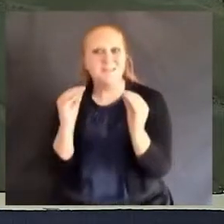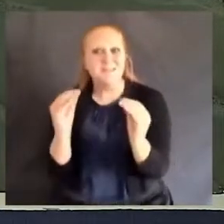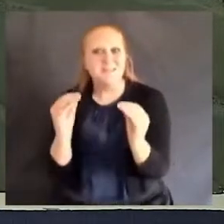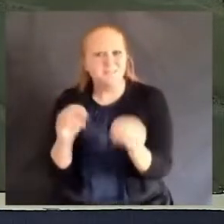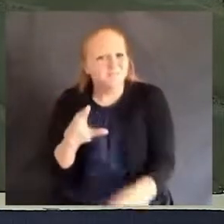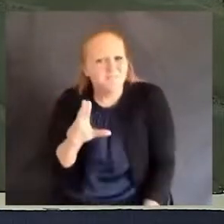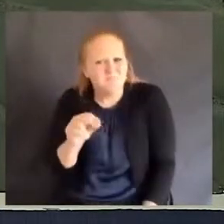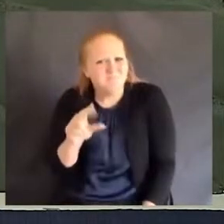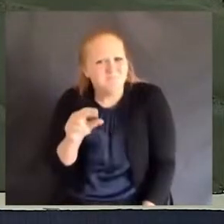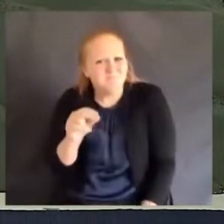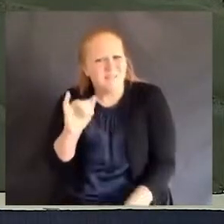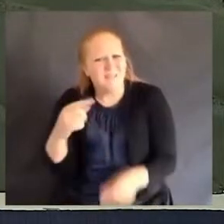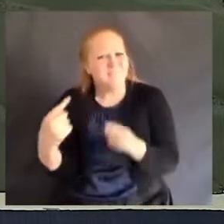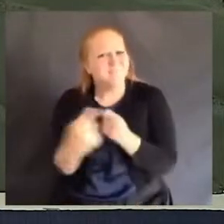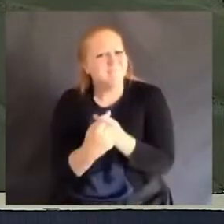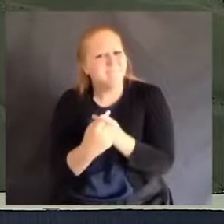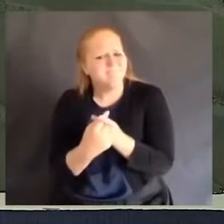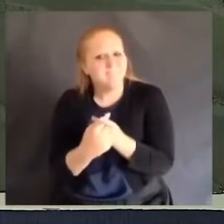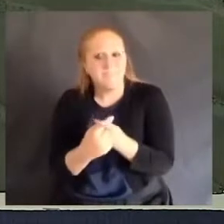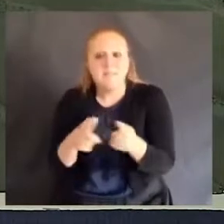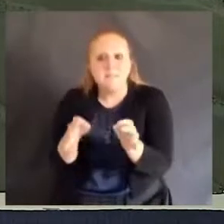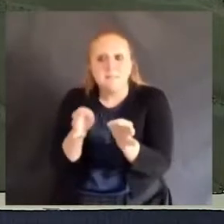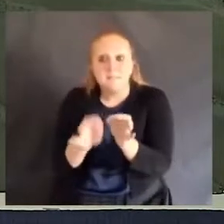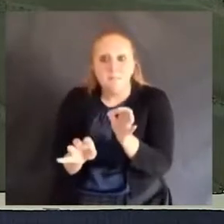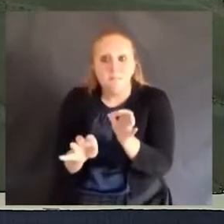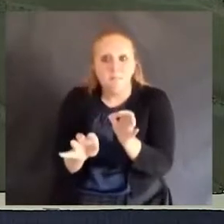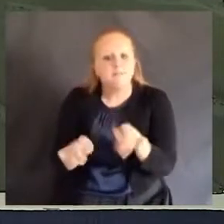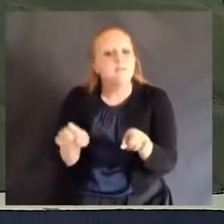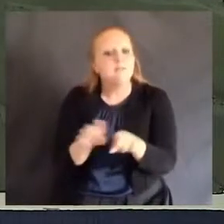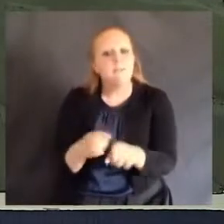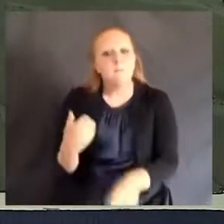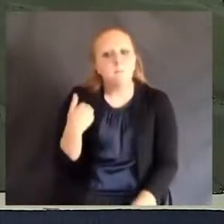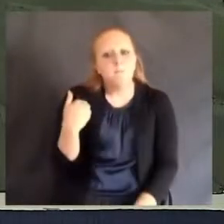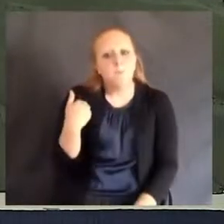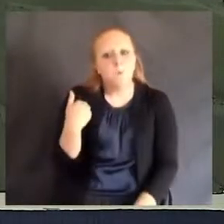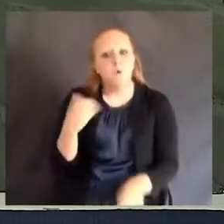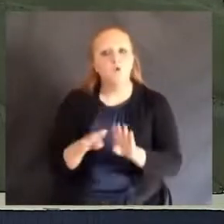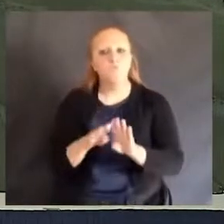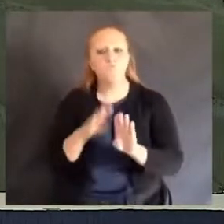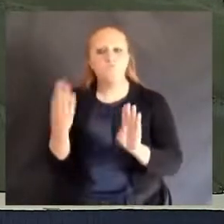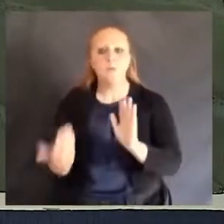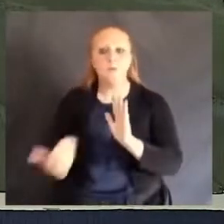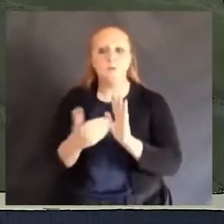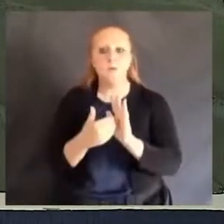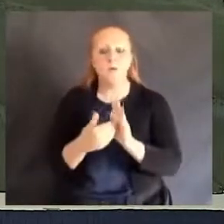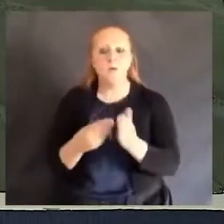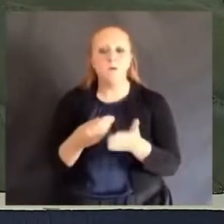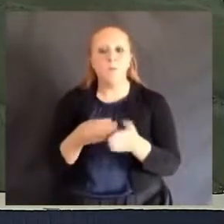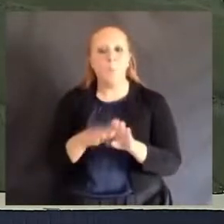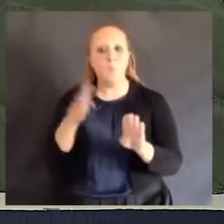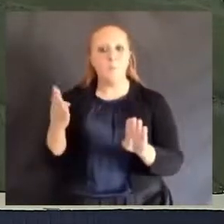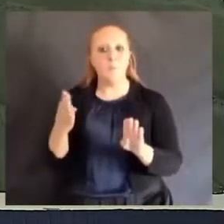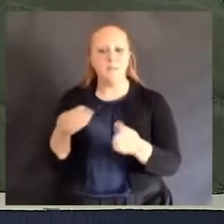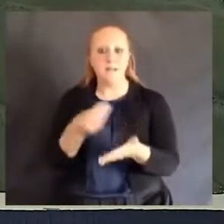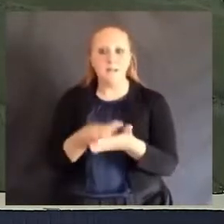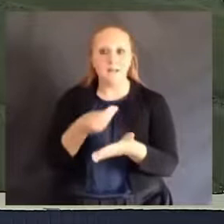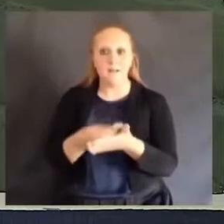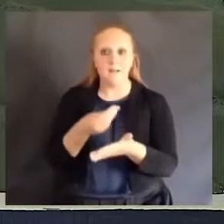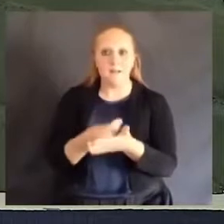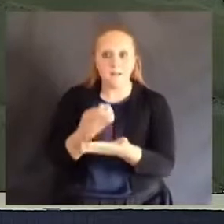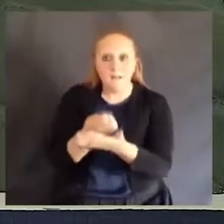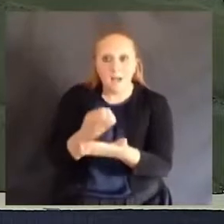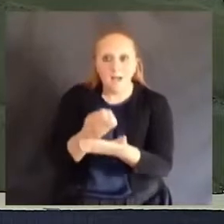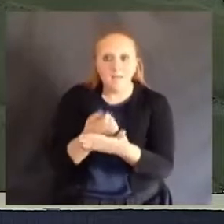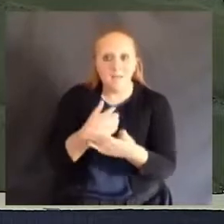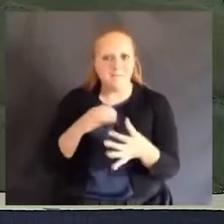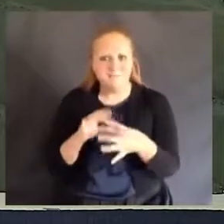came to the reopening of the economy, I said, I'm not going to put someone in a dangerous situation. There's no money on the